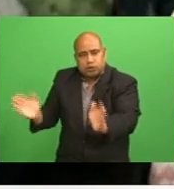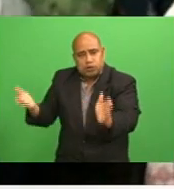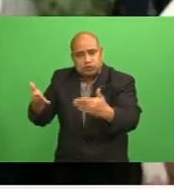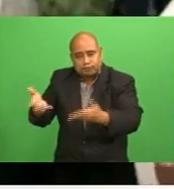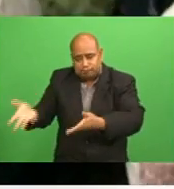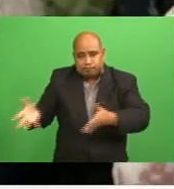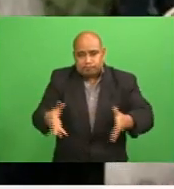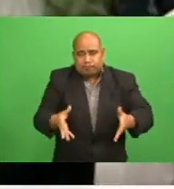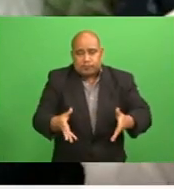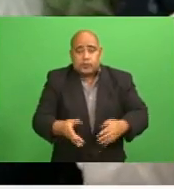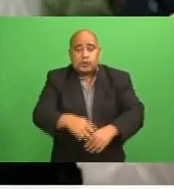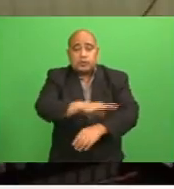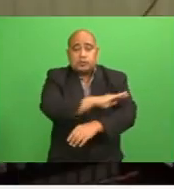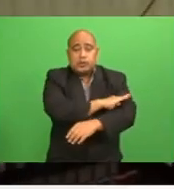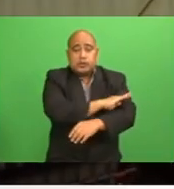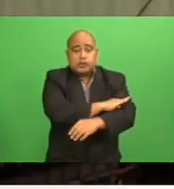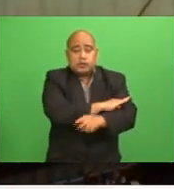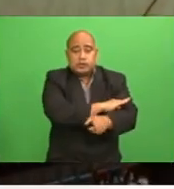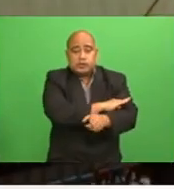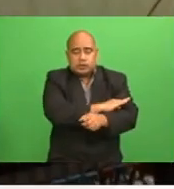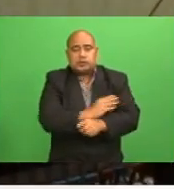also commissioned Fiji Coconut Millers'